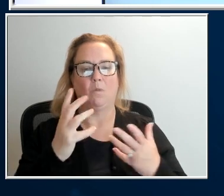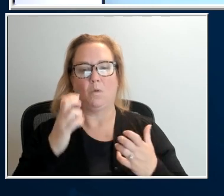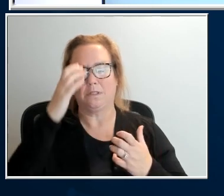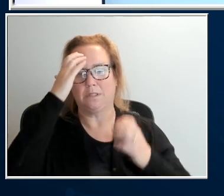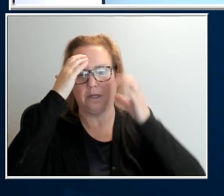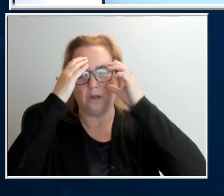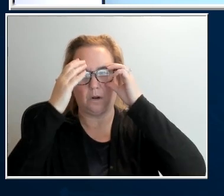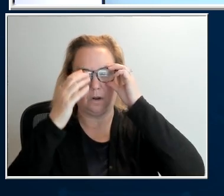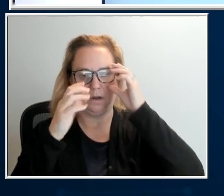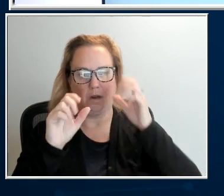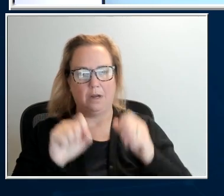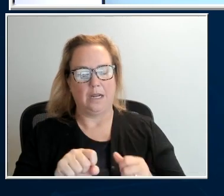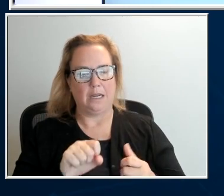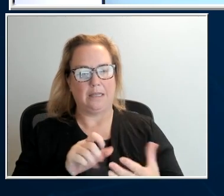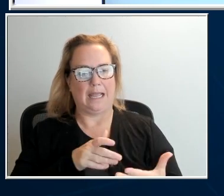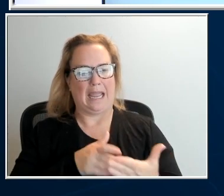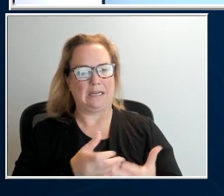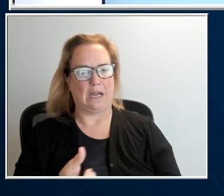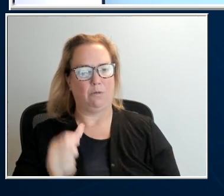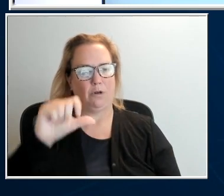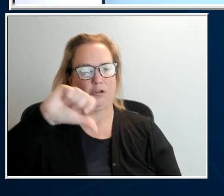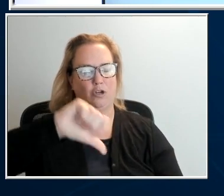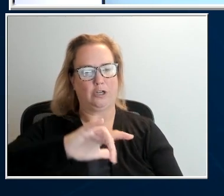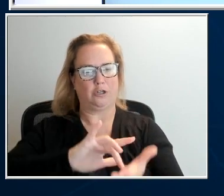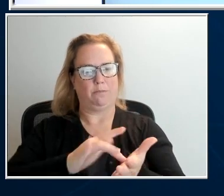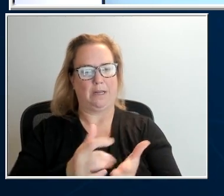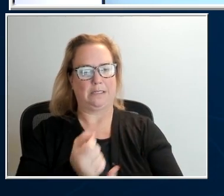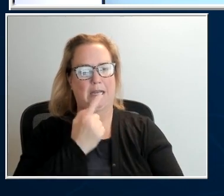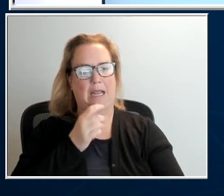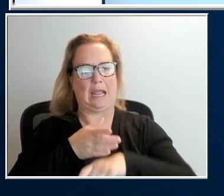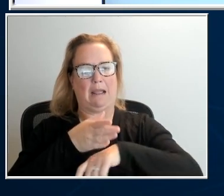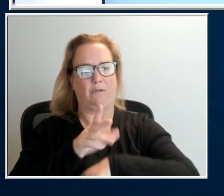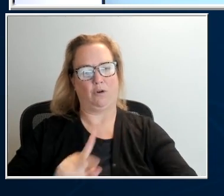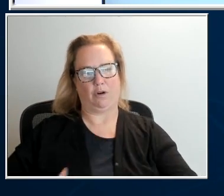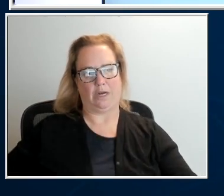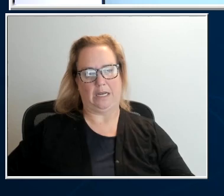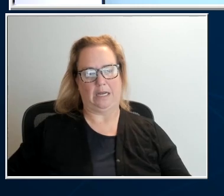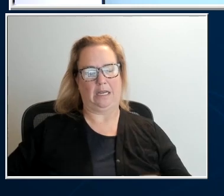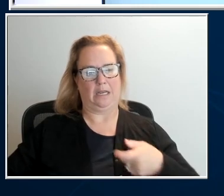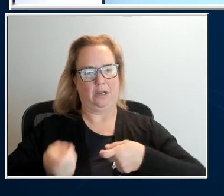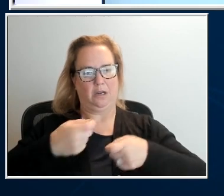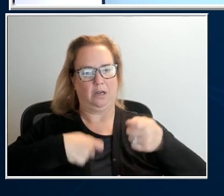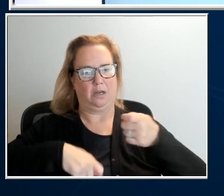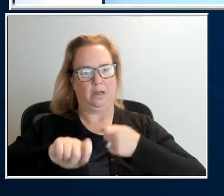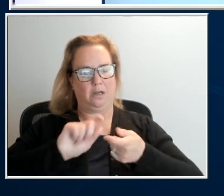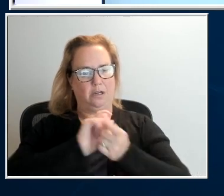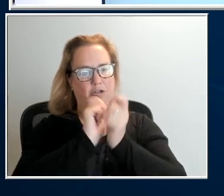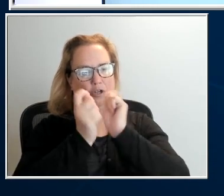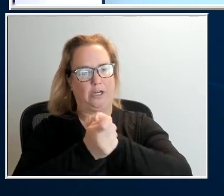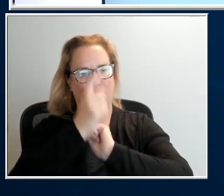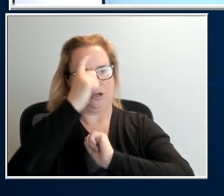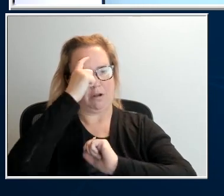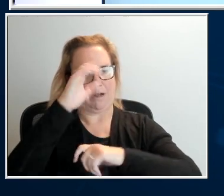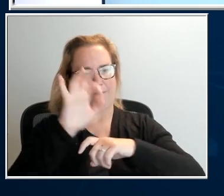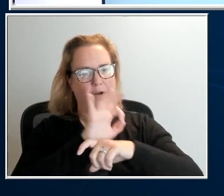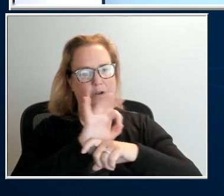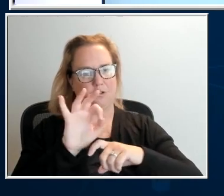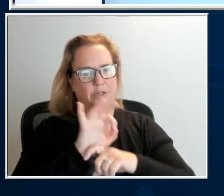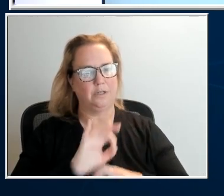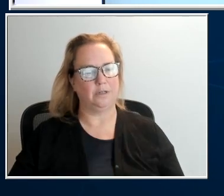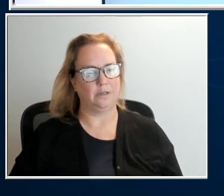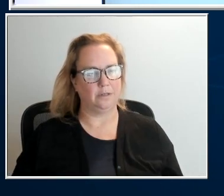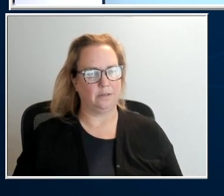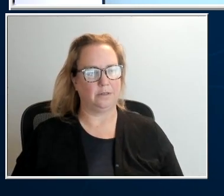the anti-rejection medications taken after a kidney transplant cause changes in cognitive function? Great question. Yeah,